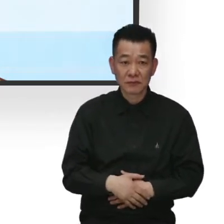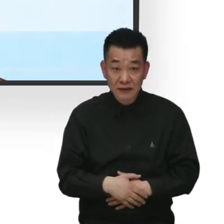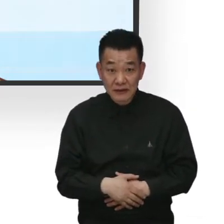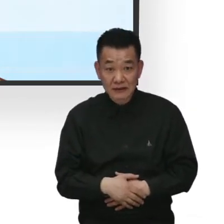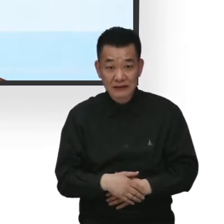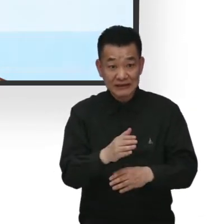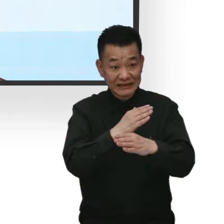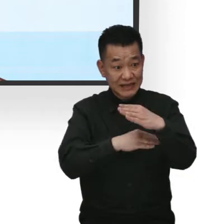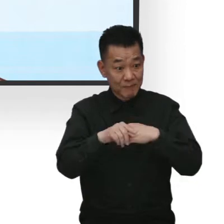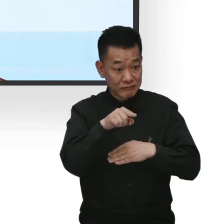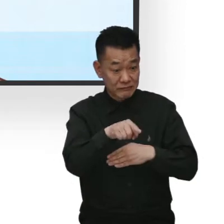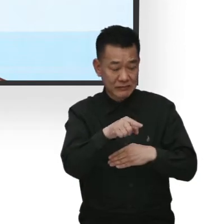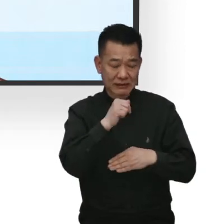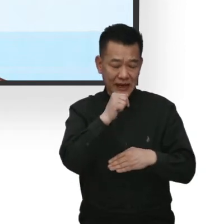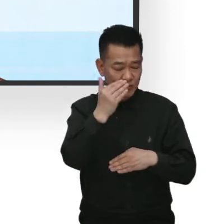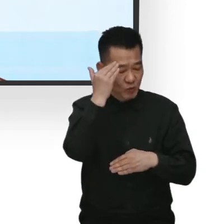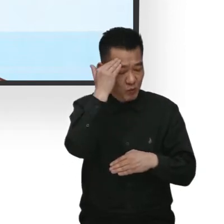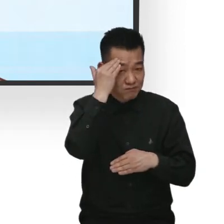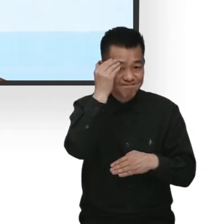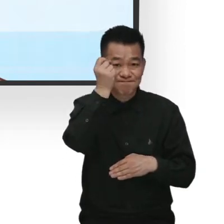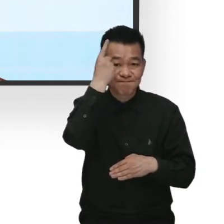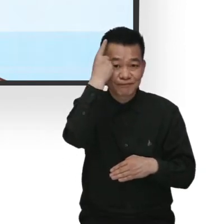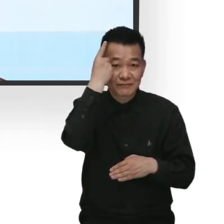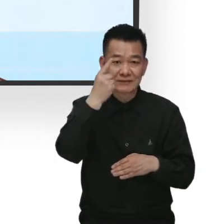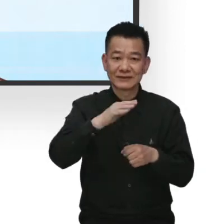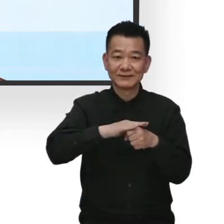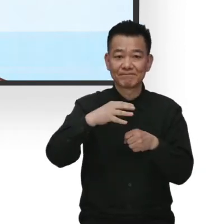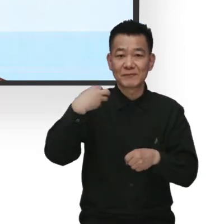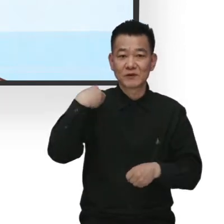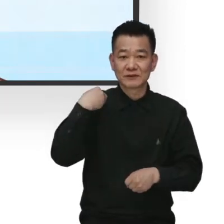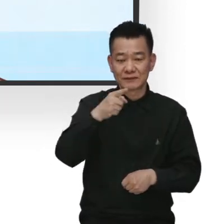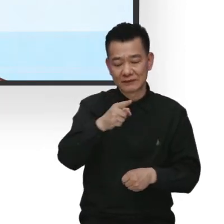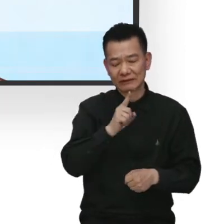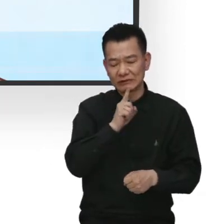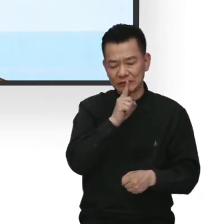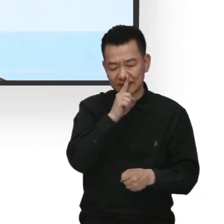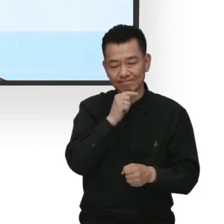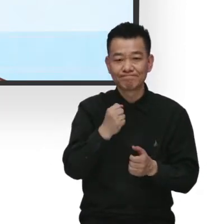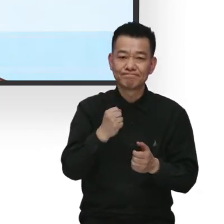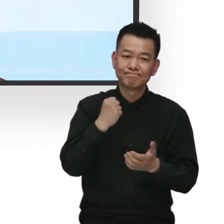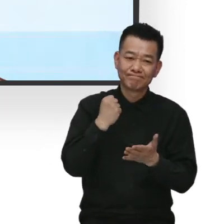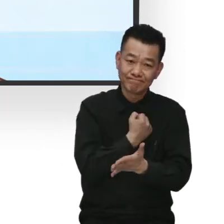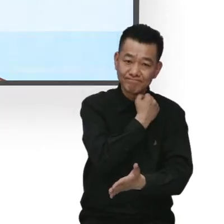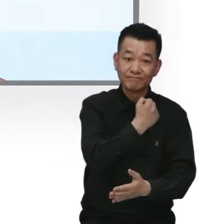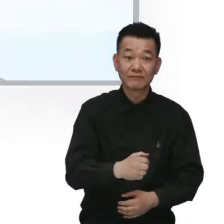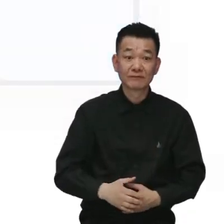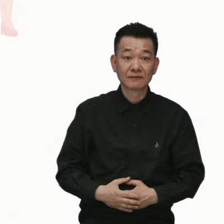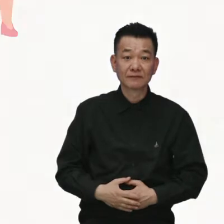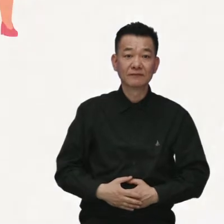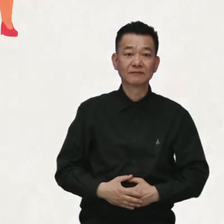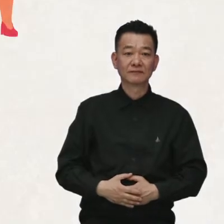was sad to see the owner of the fast food chain lacking understanding of persons with disabilities.